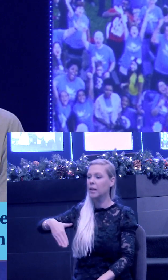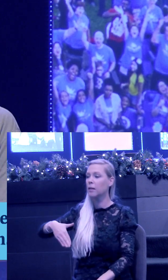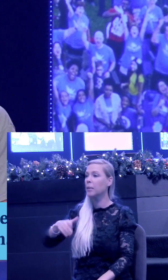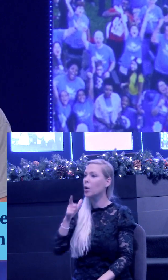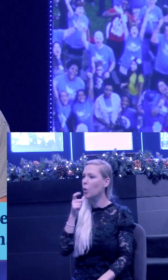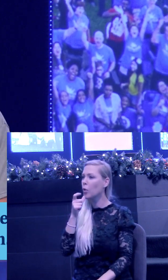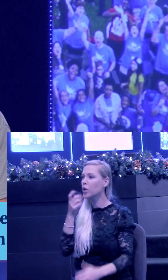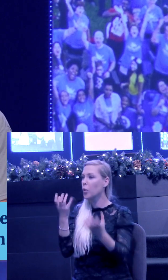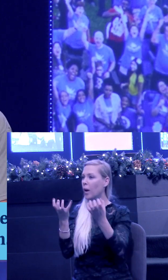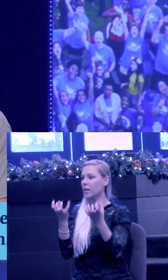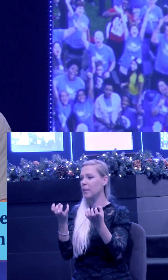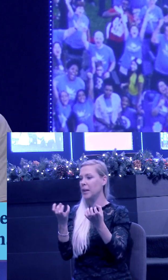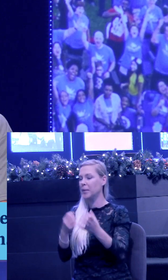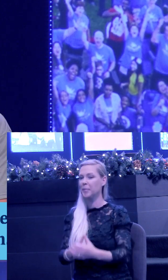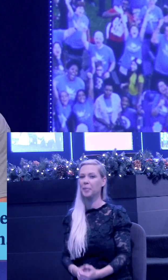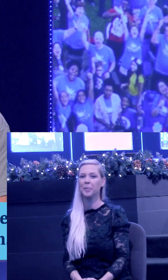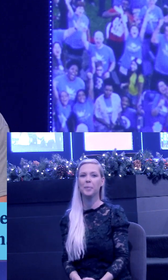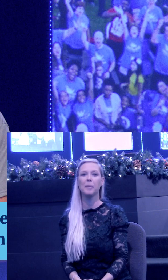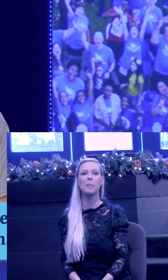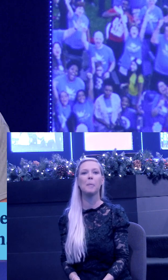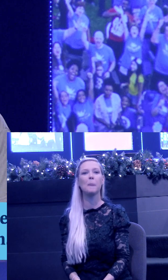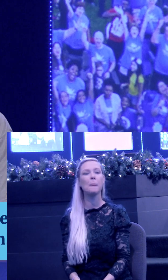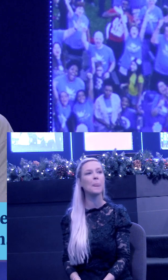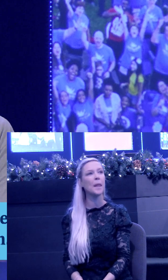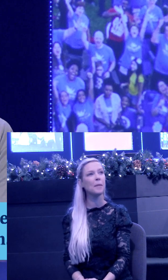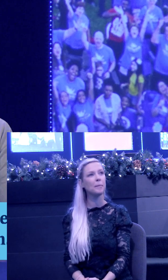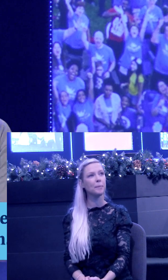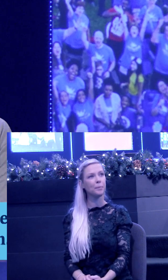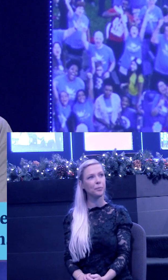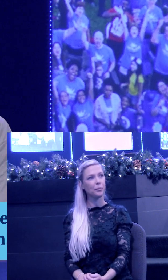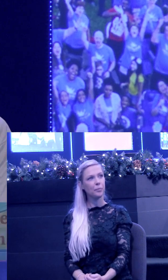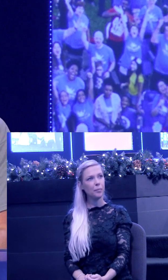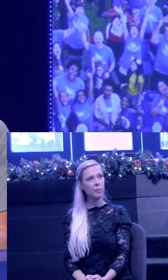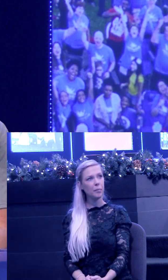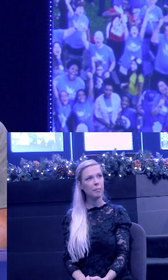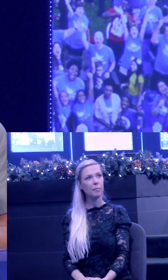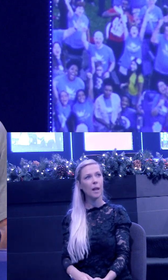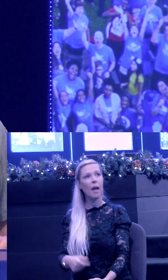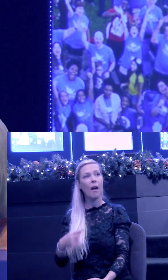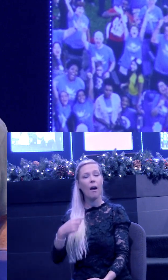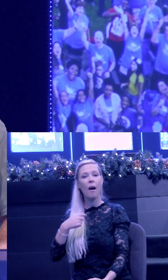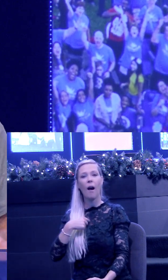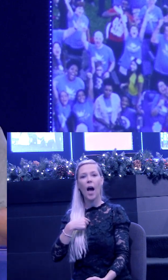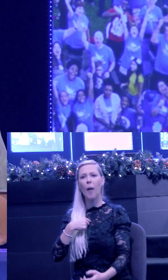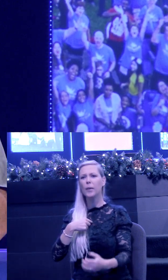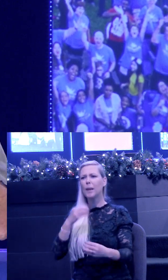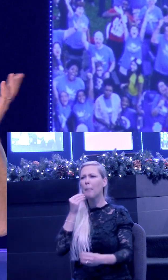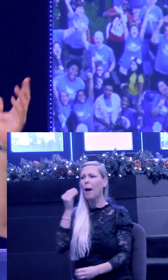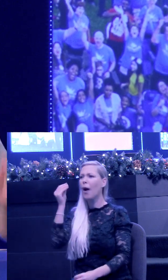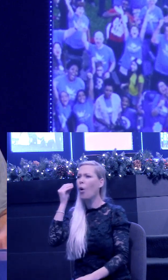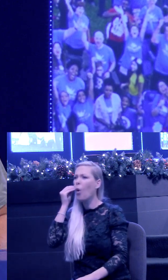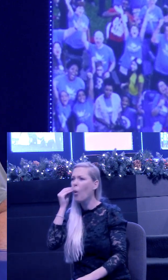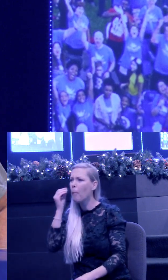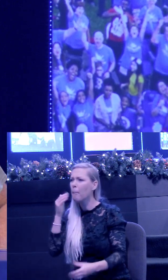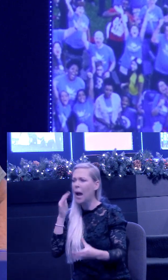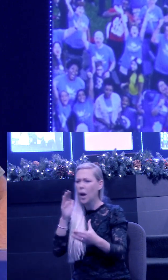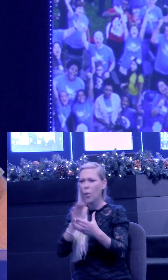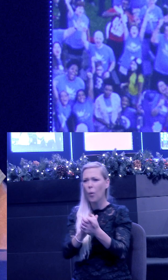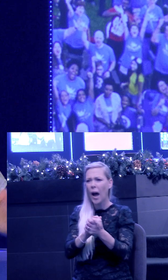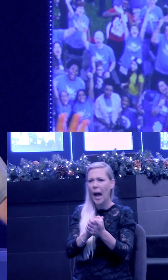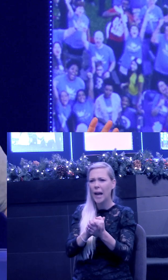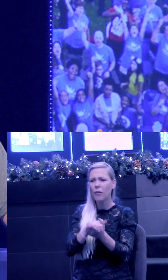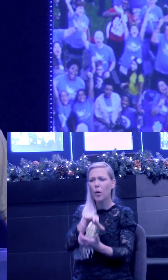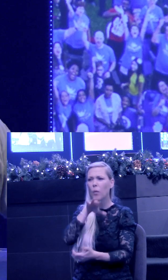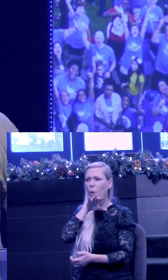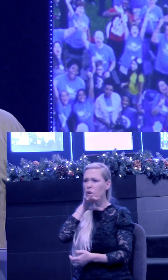I was in my office, and I was going over the message, and I got up, and I walked in the family room kitchen area to get something to eat or drink, and